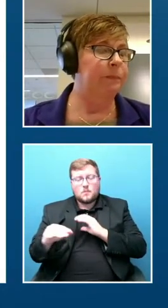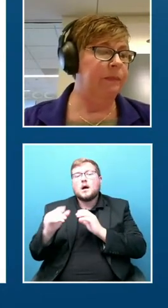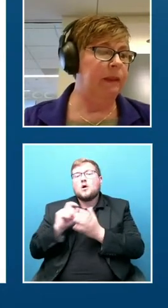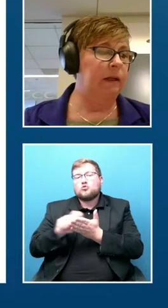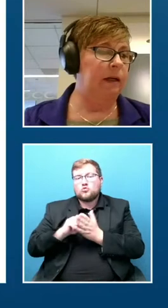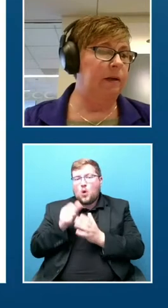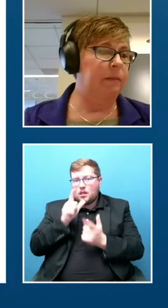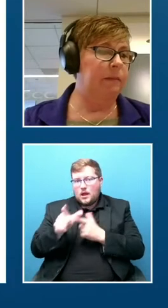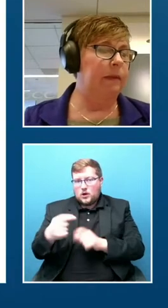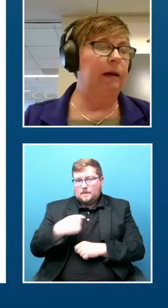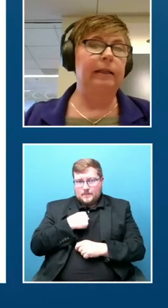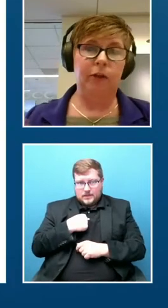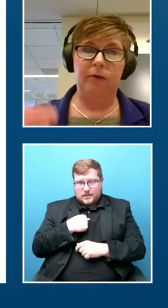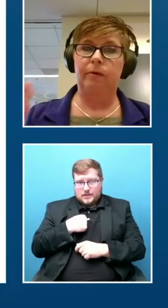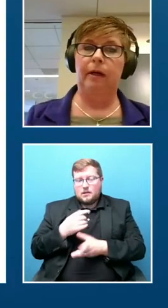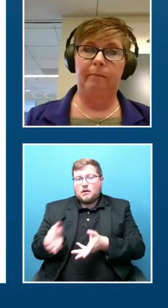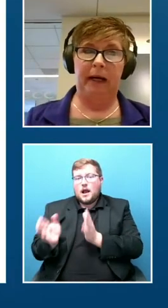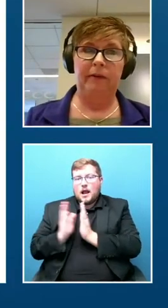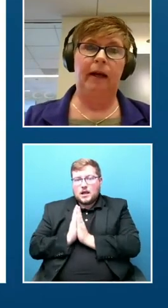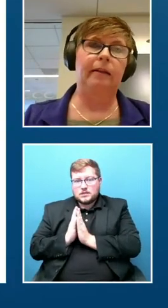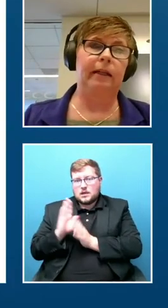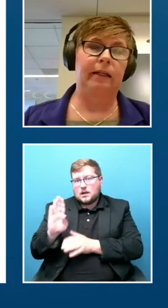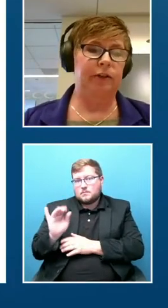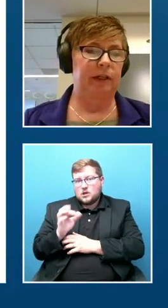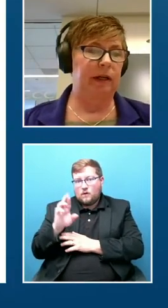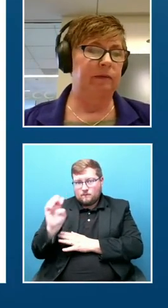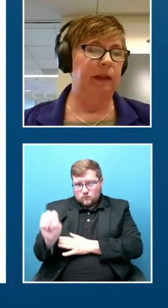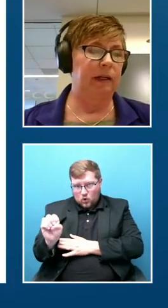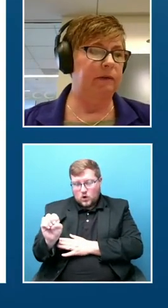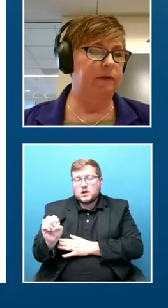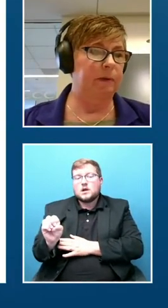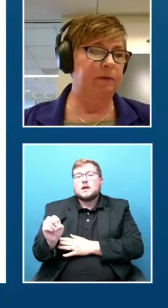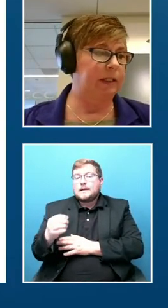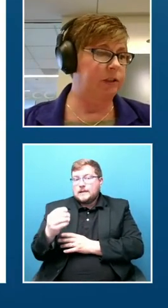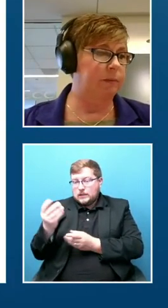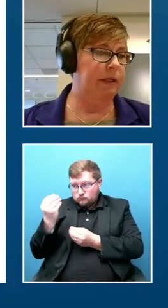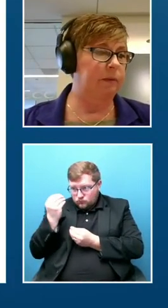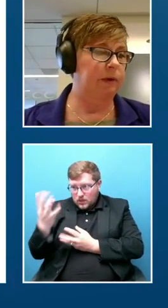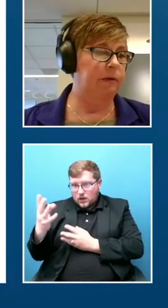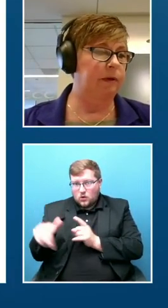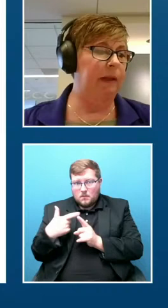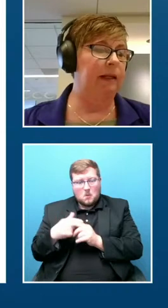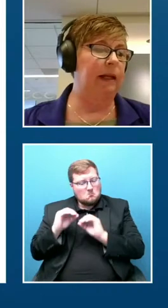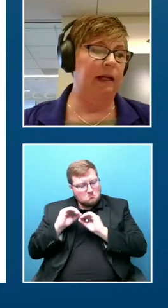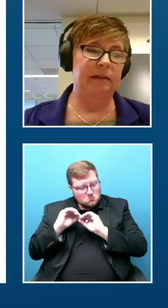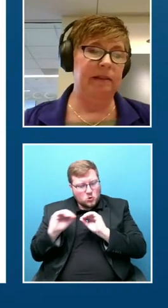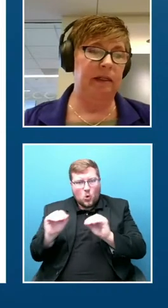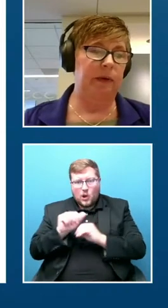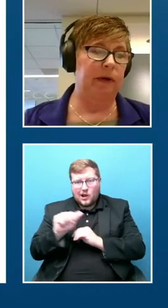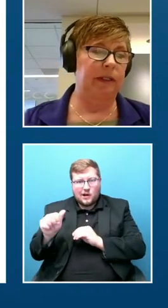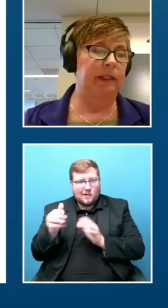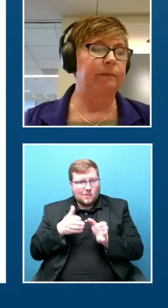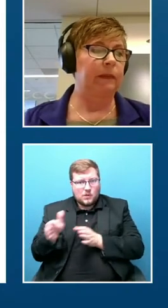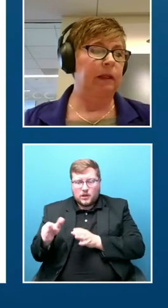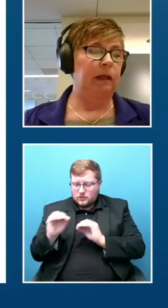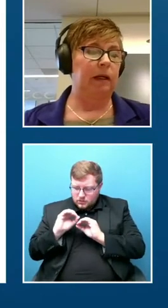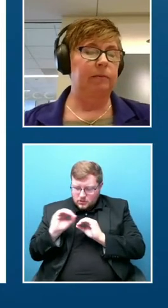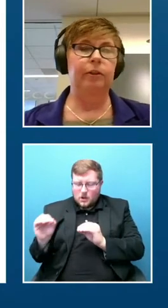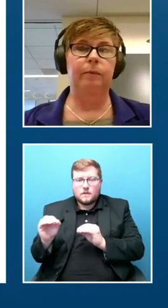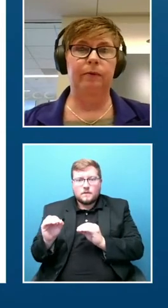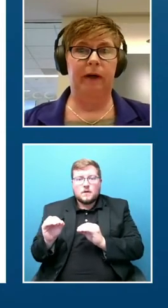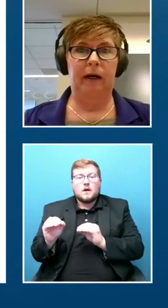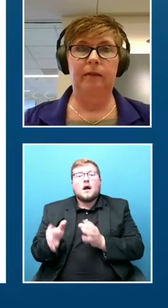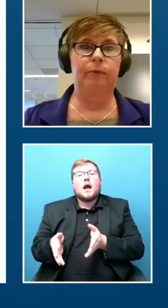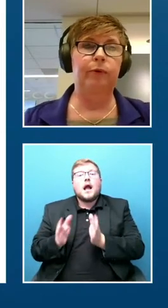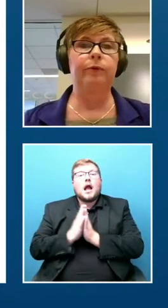Biafor, told her about the allegation of lack of affirmative action plan or program, and asked the state party